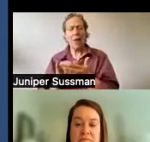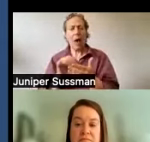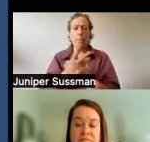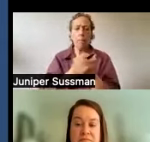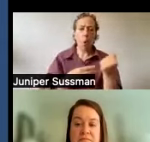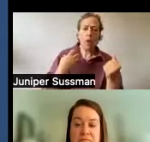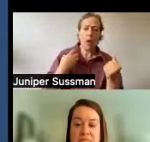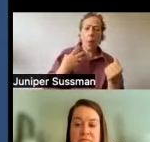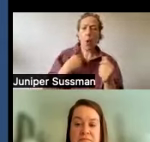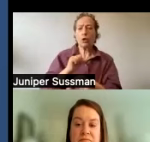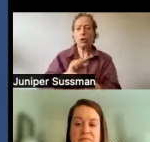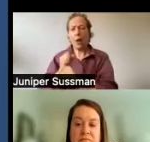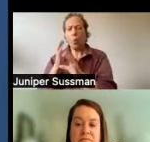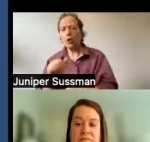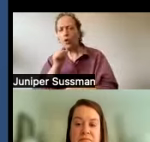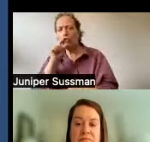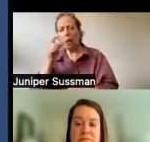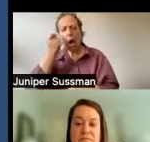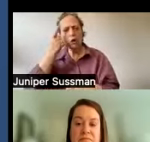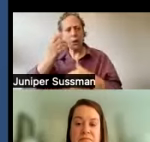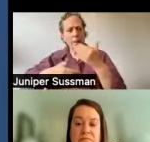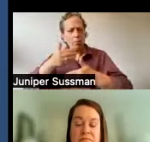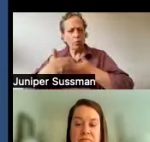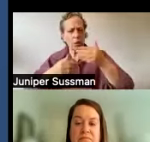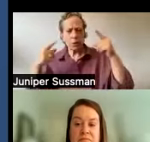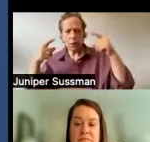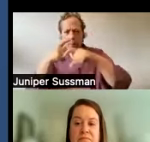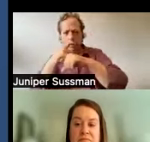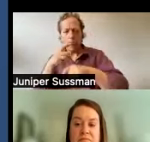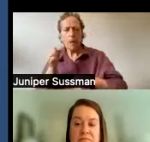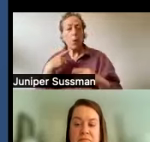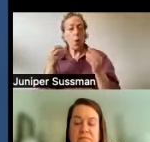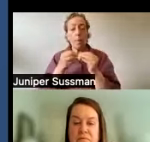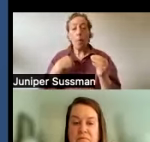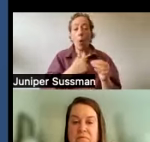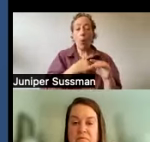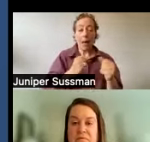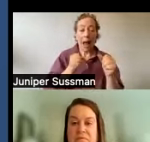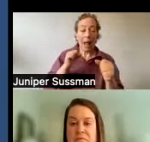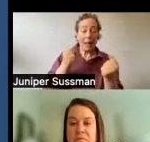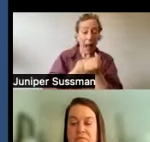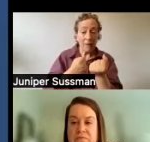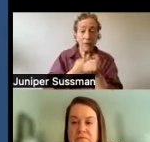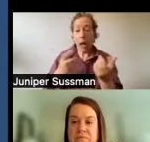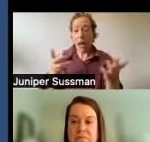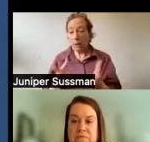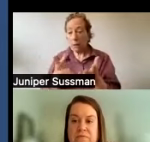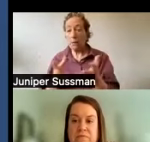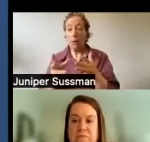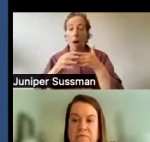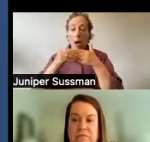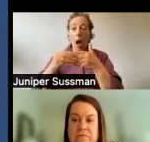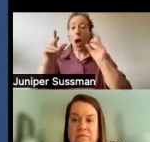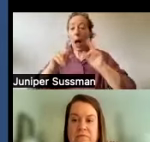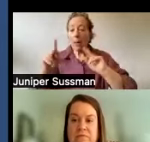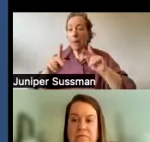complexity of the process. And so the more that we as advocates can be out there guiding people, empowering people about what their rights